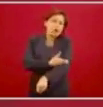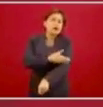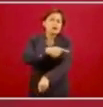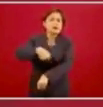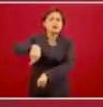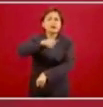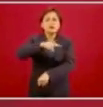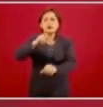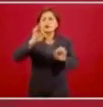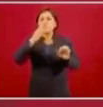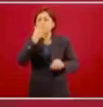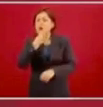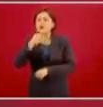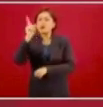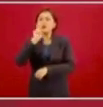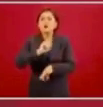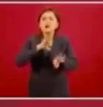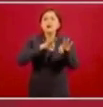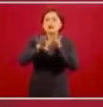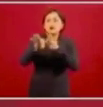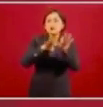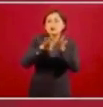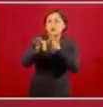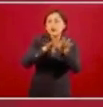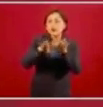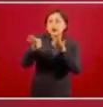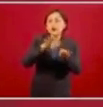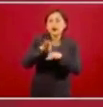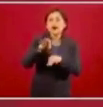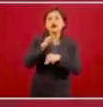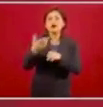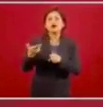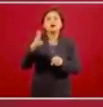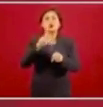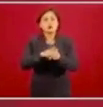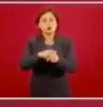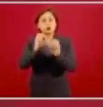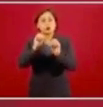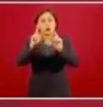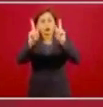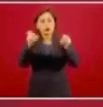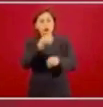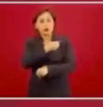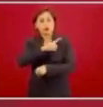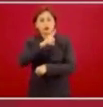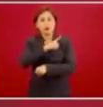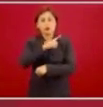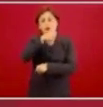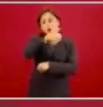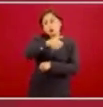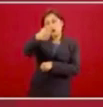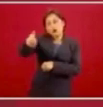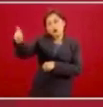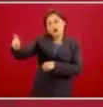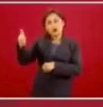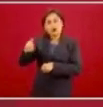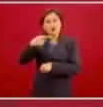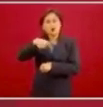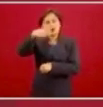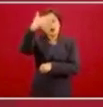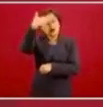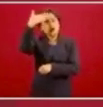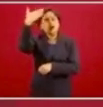the colleagues that work within the health sector to identify this opportunity for